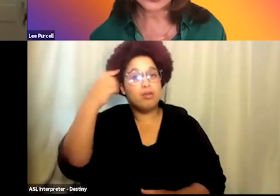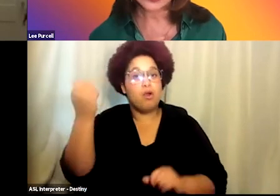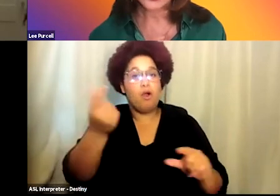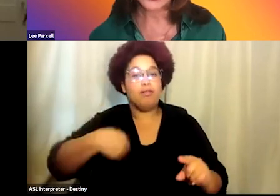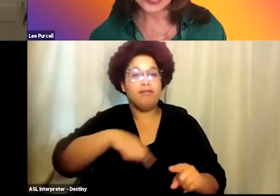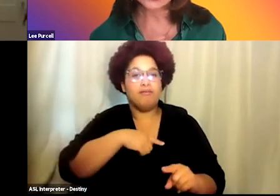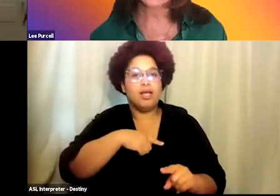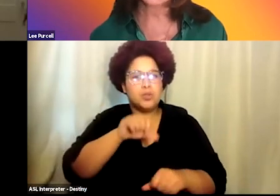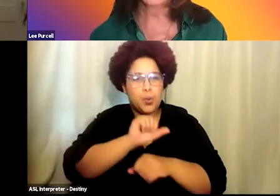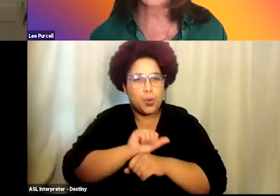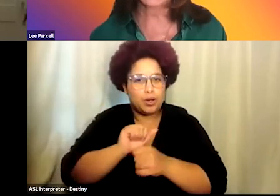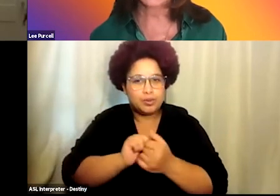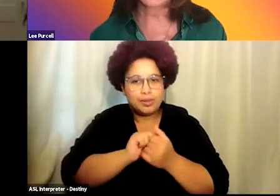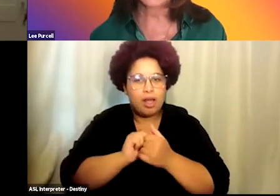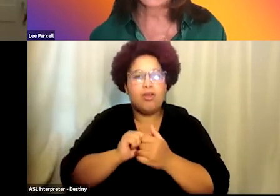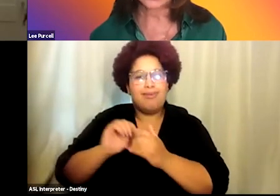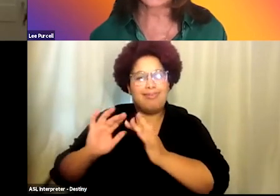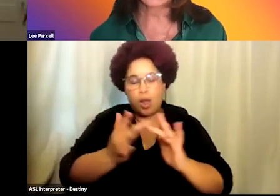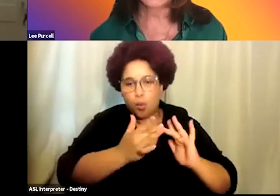network to get